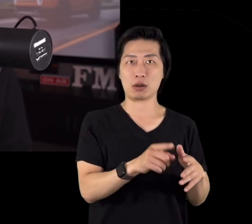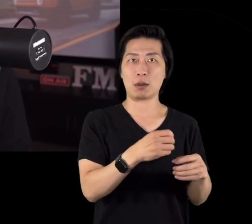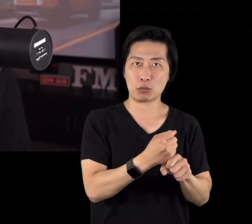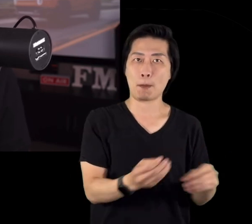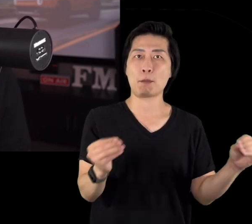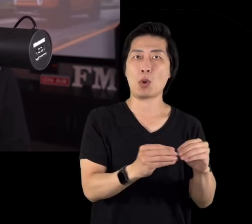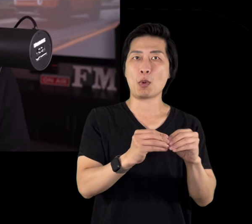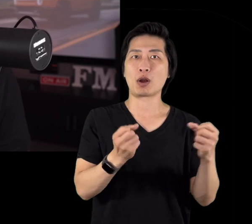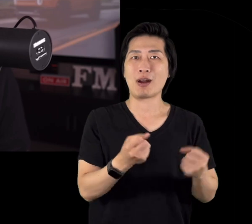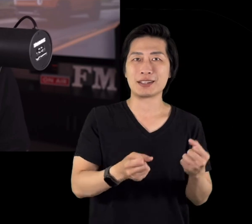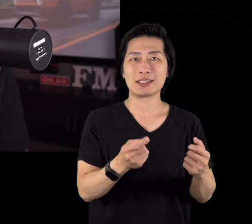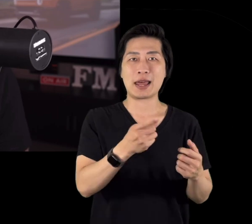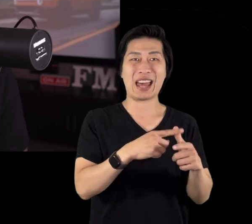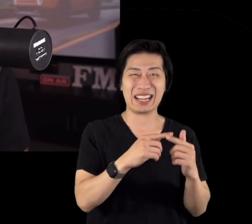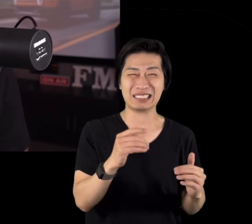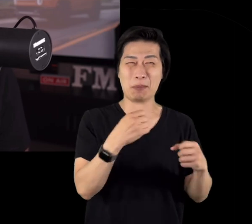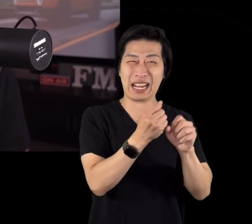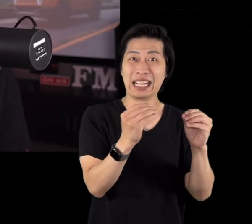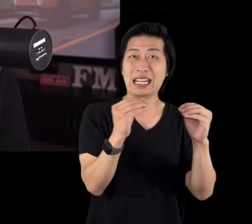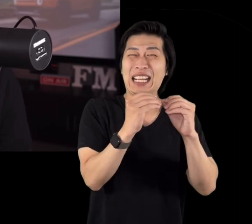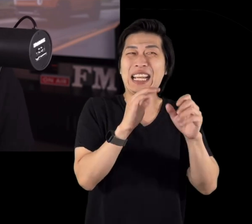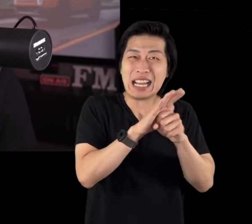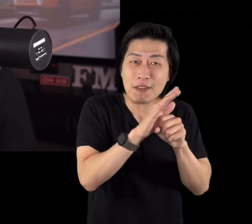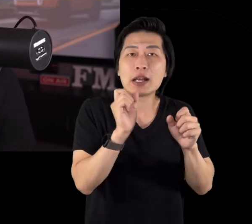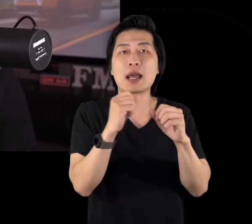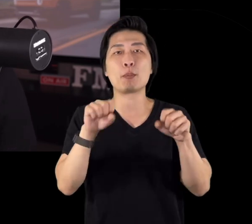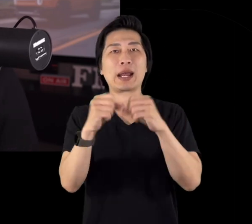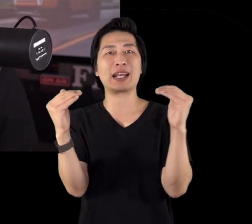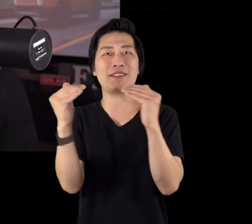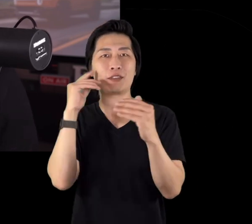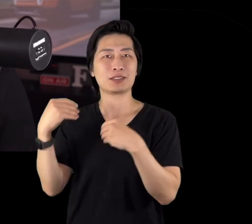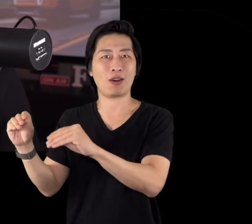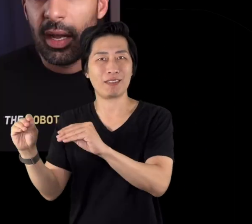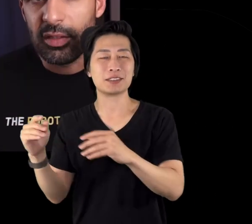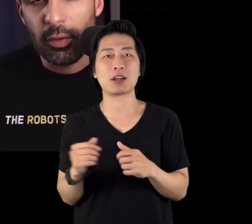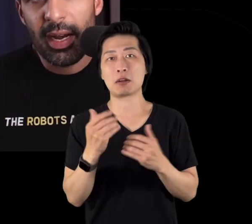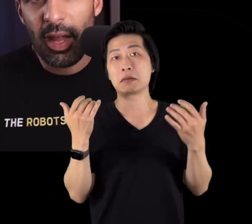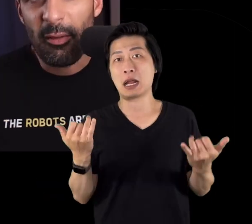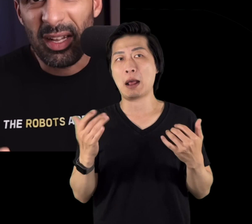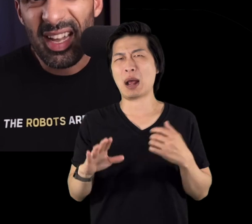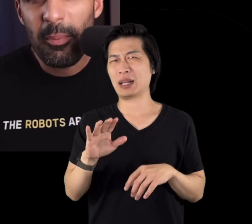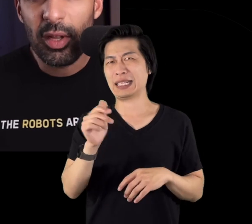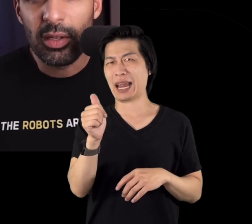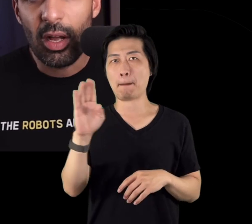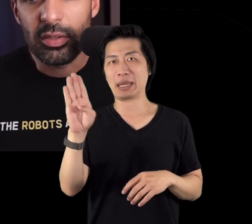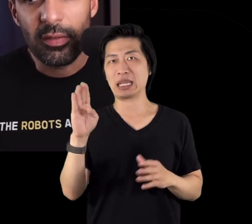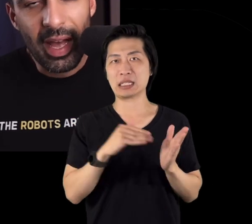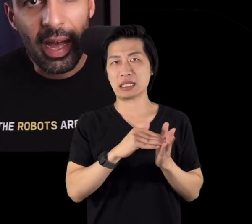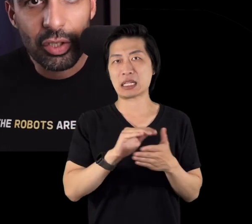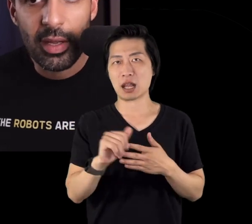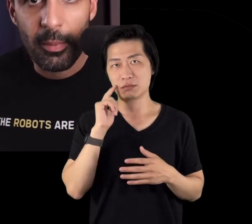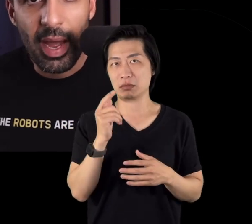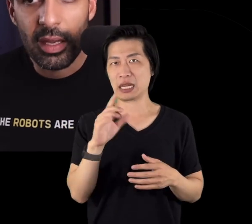up production so that they can reach that break-even point when it comes to producing enough cars. And as of right now, they have about $10 billion